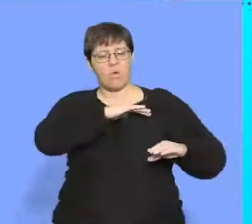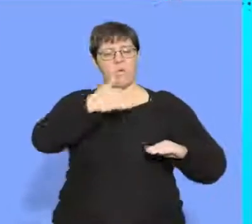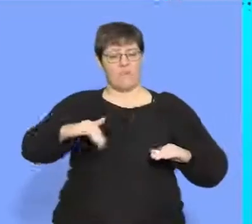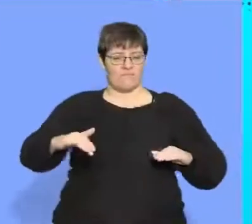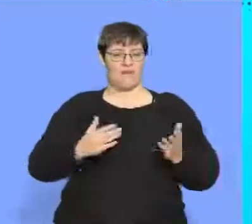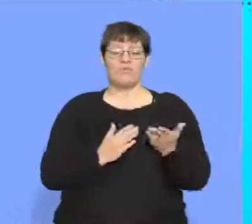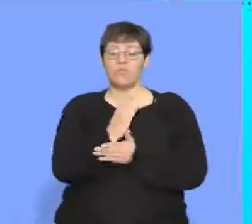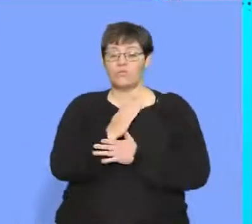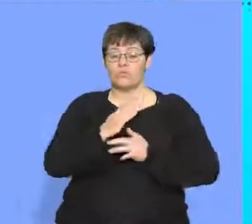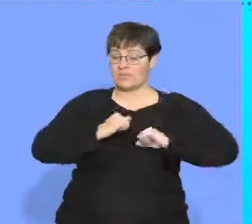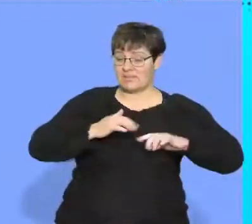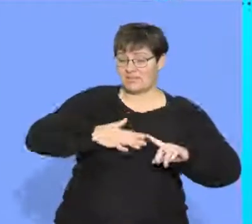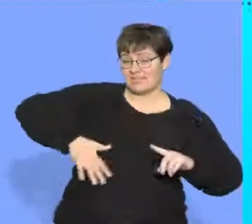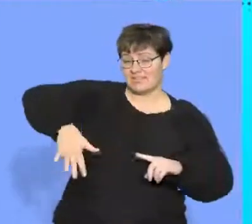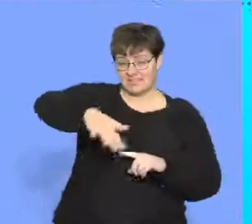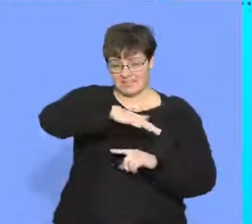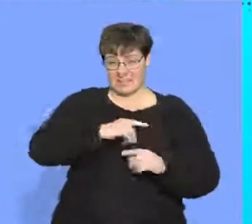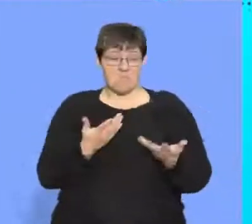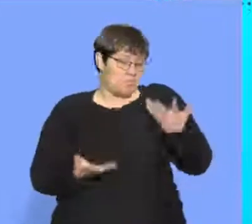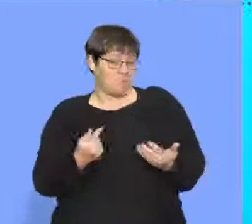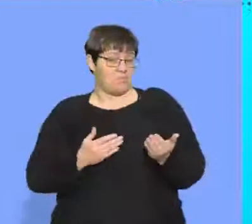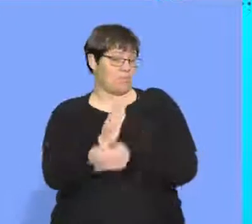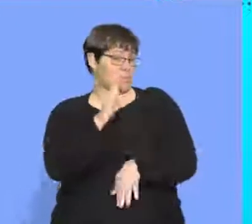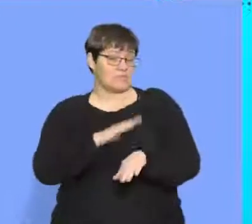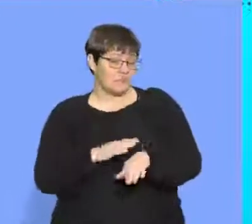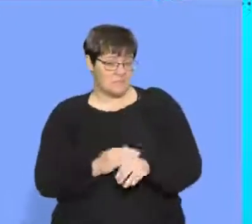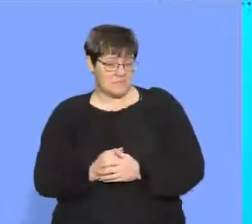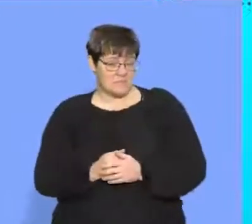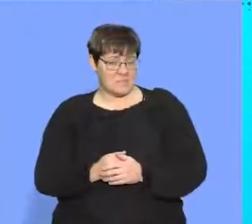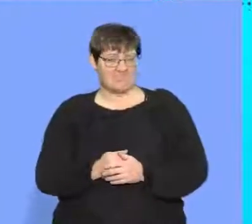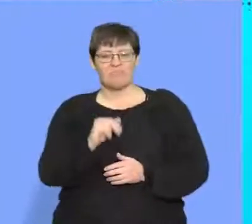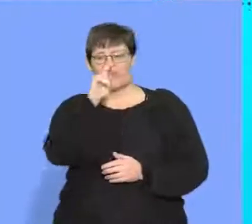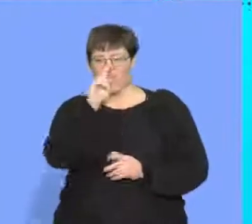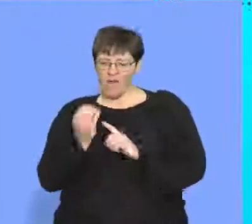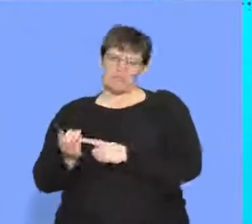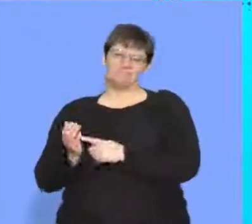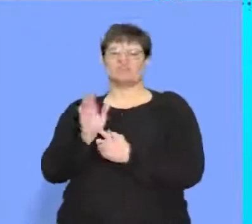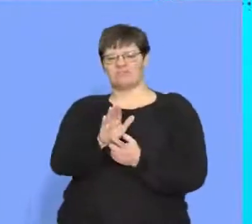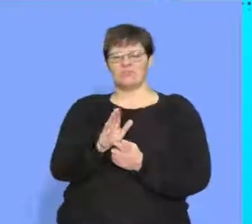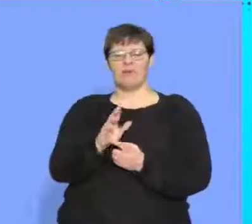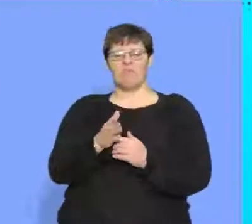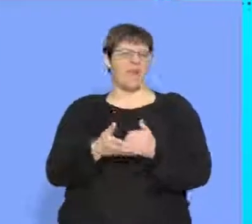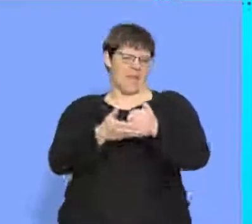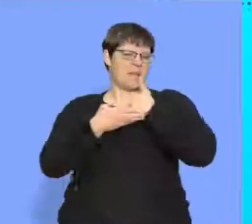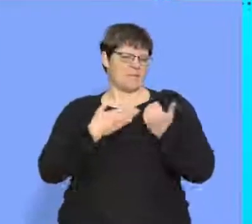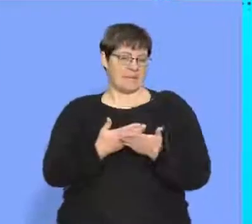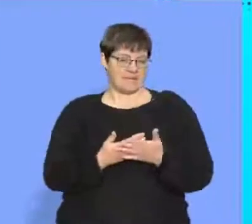wave through space and potentially time? Let's have a look. I've got an animation that should prove quite